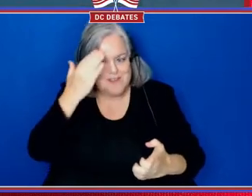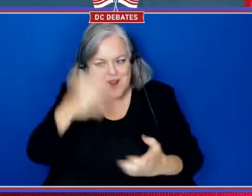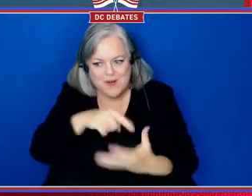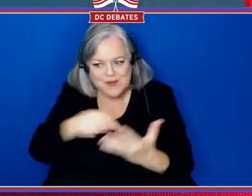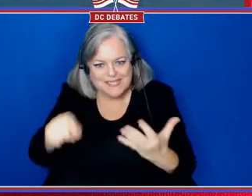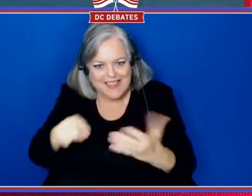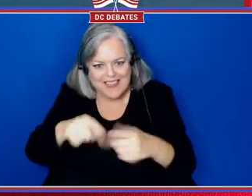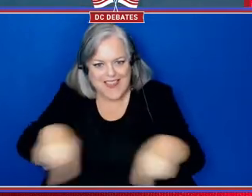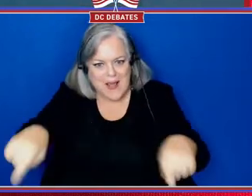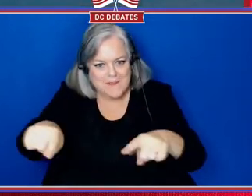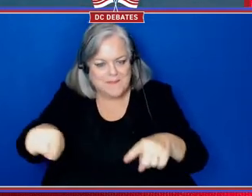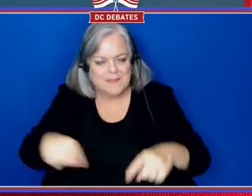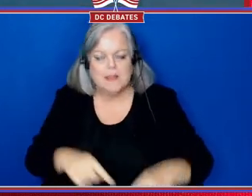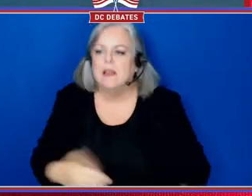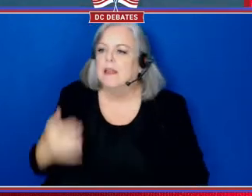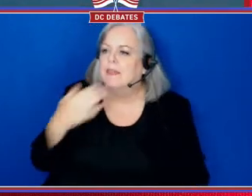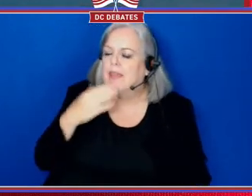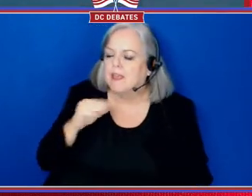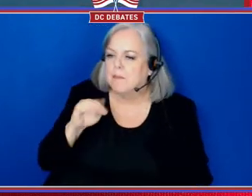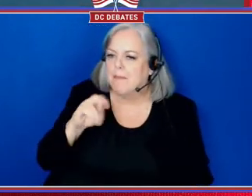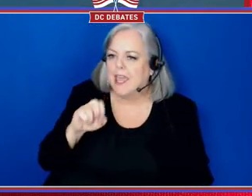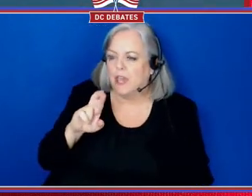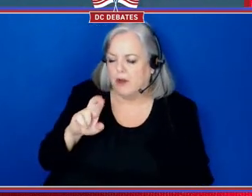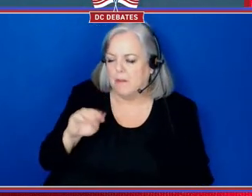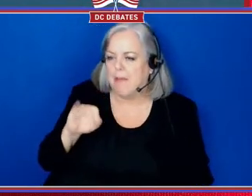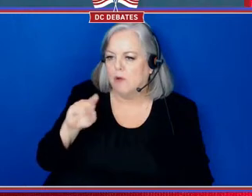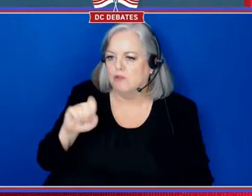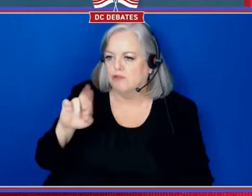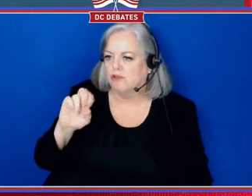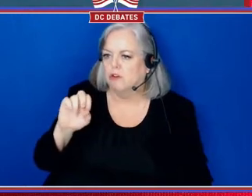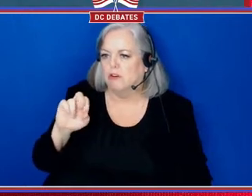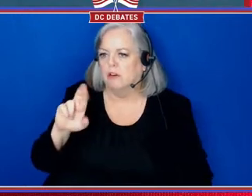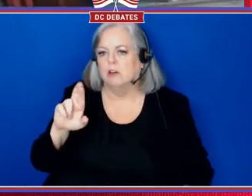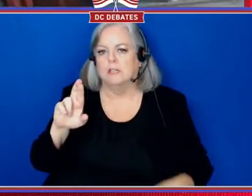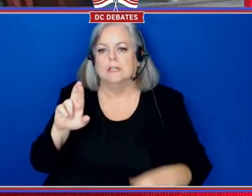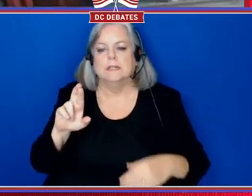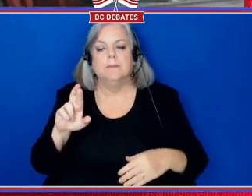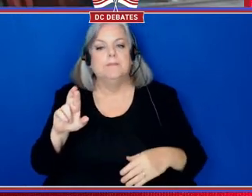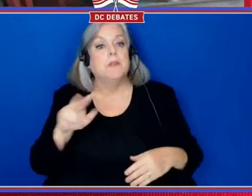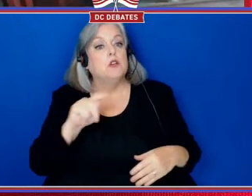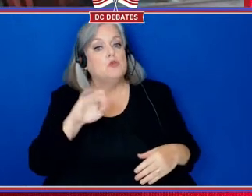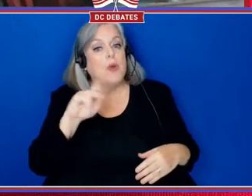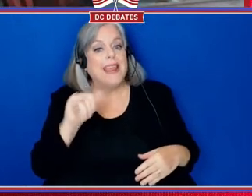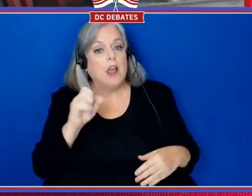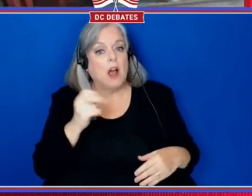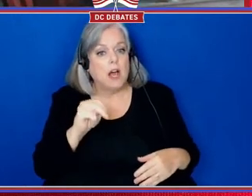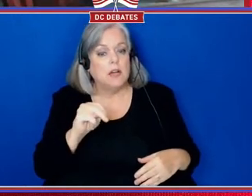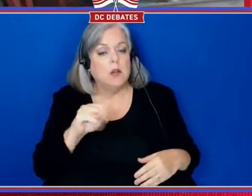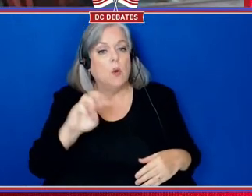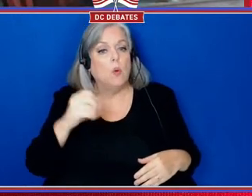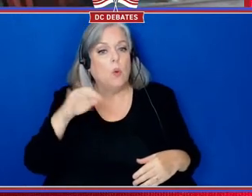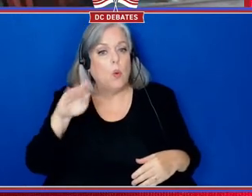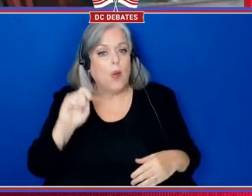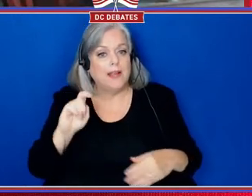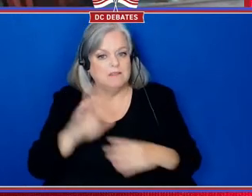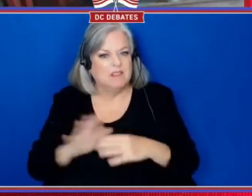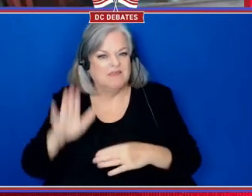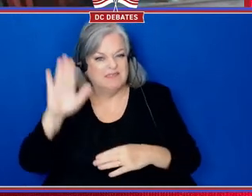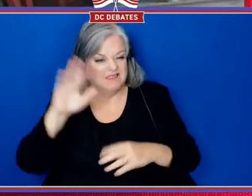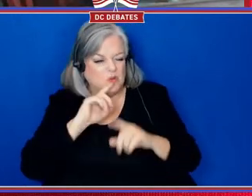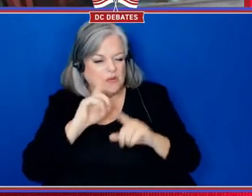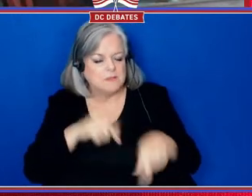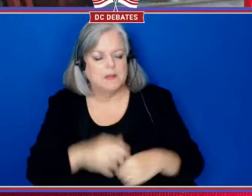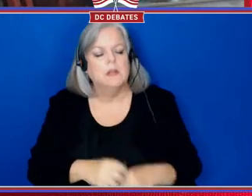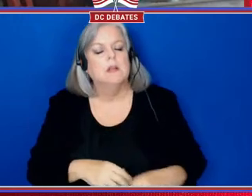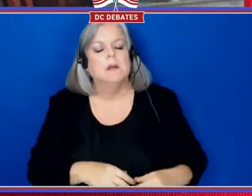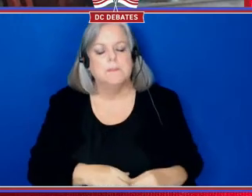you, Mayor Bowser. Trayon White, I saw you have your hand up for a rebuttal. Yes, I voted in favor to keep